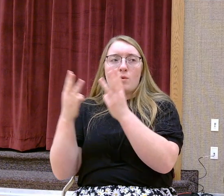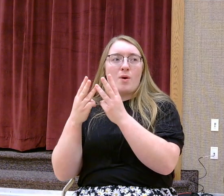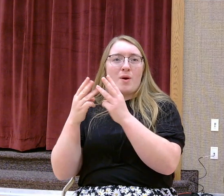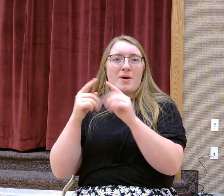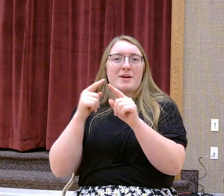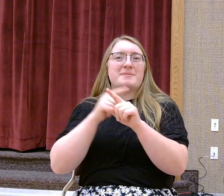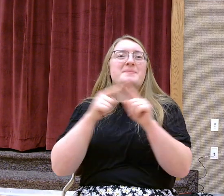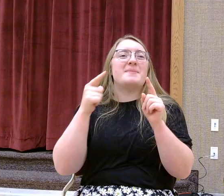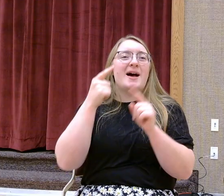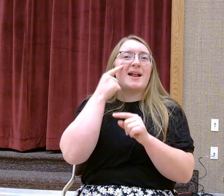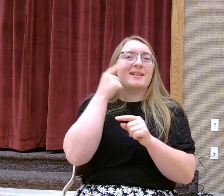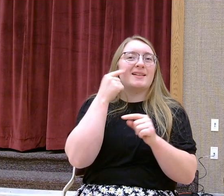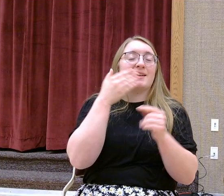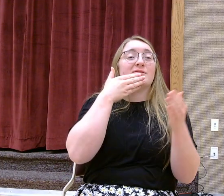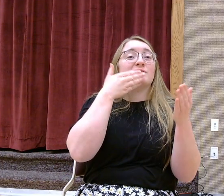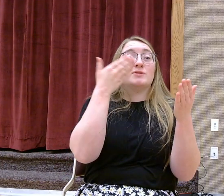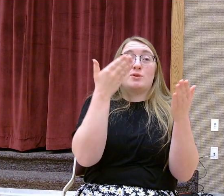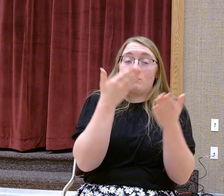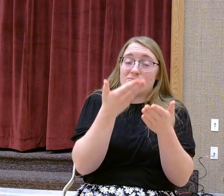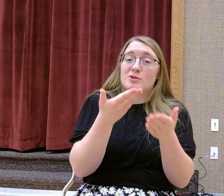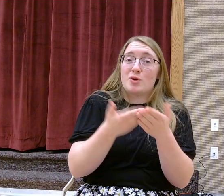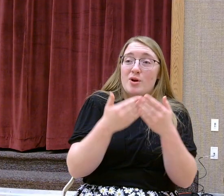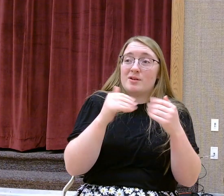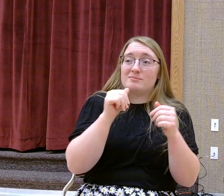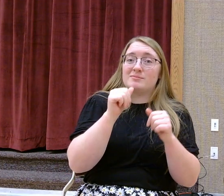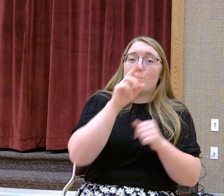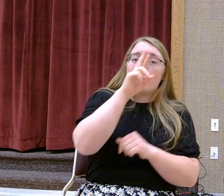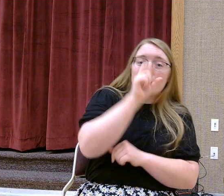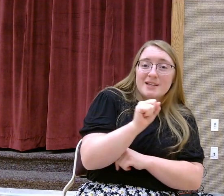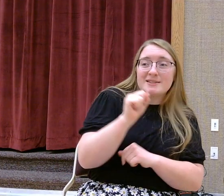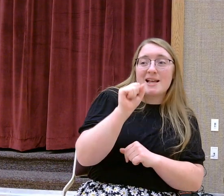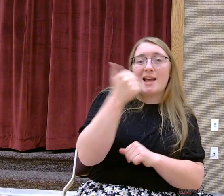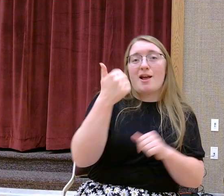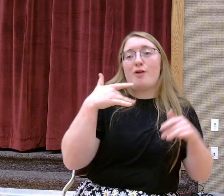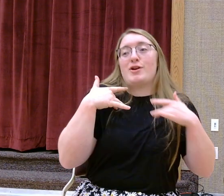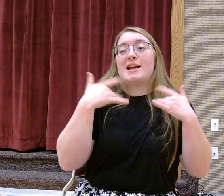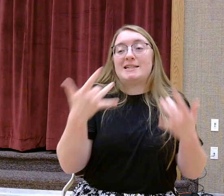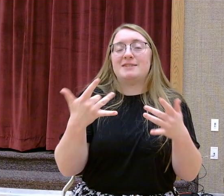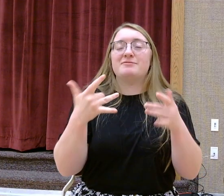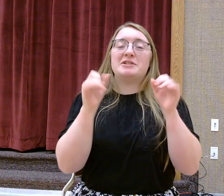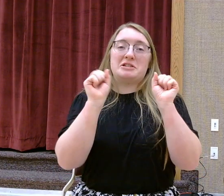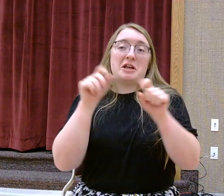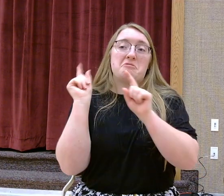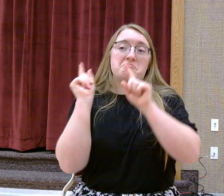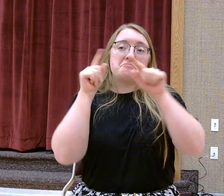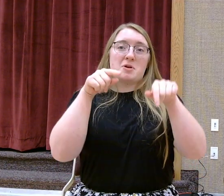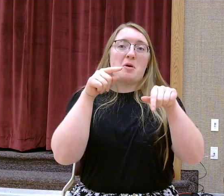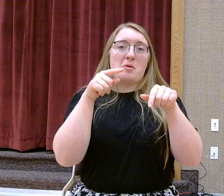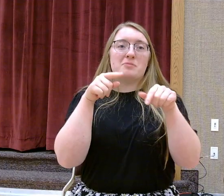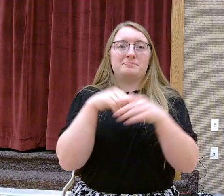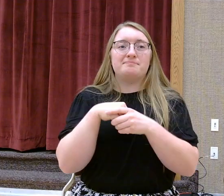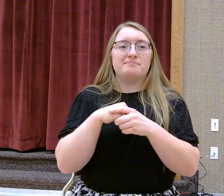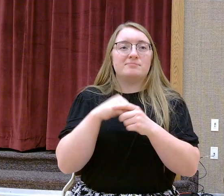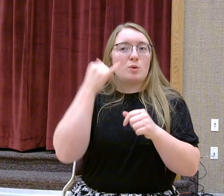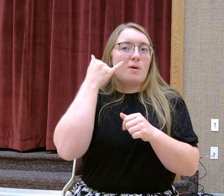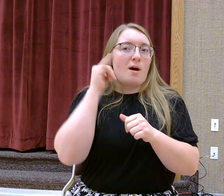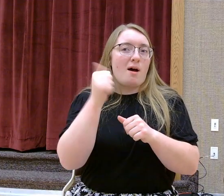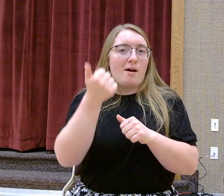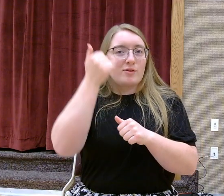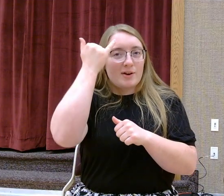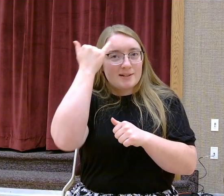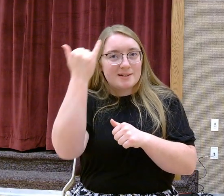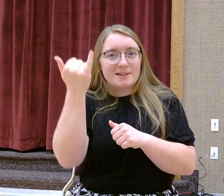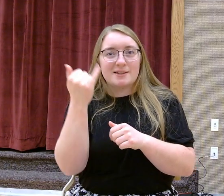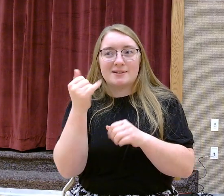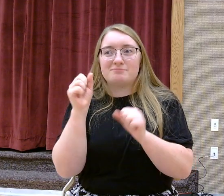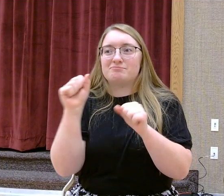Relief Society, you know, or others, I bet he may come do something similar. So just another idea there. I can